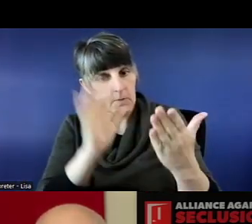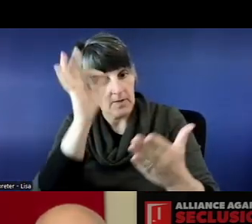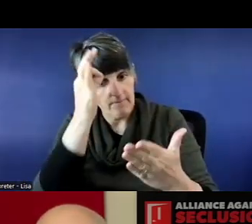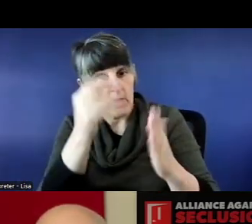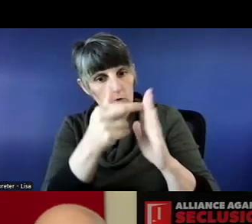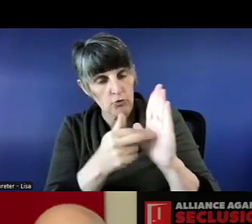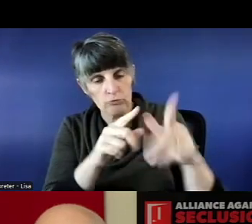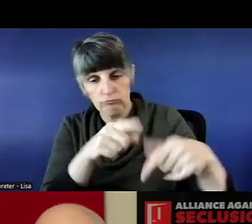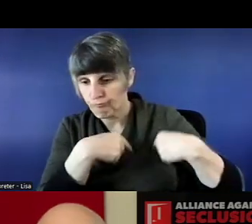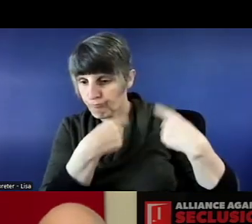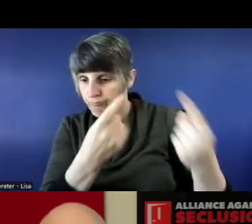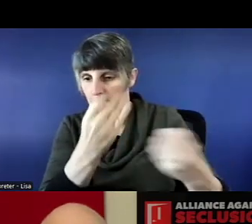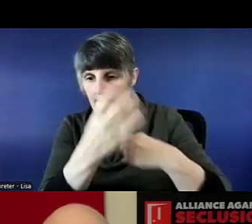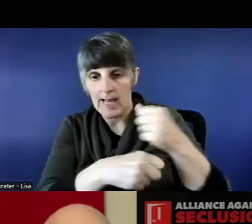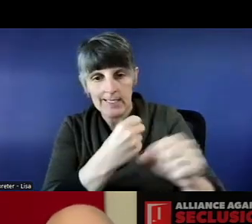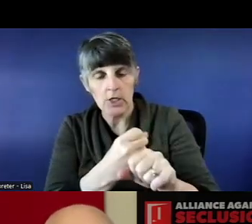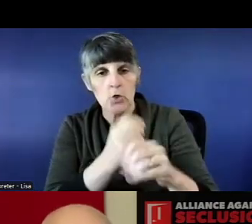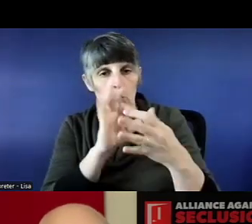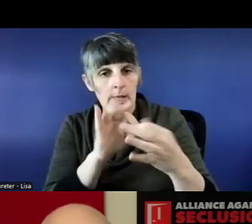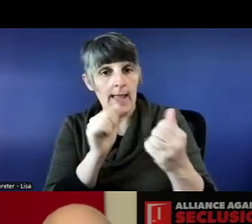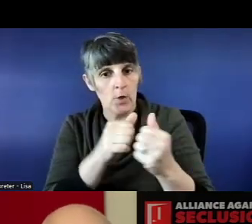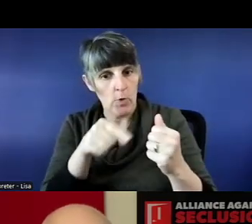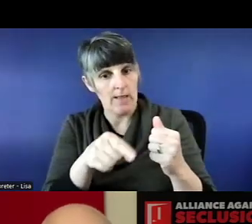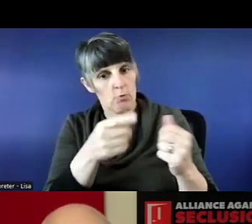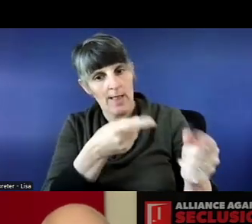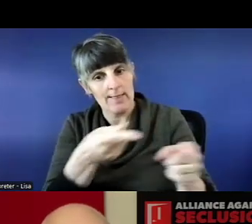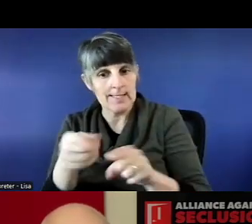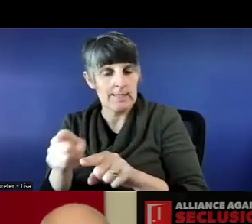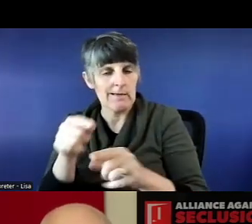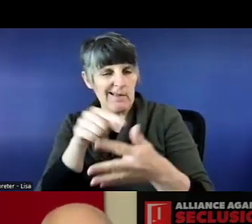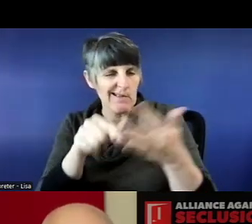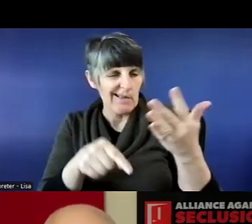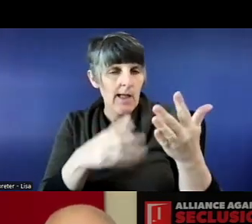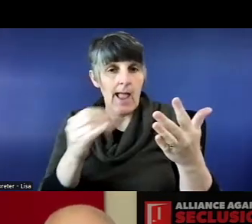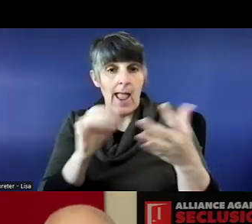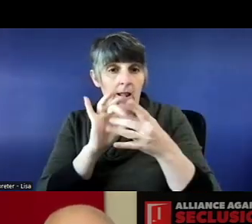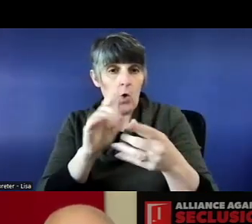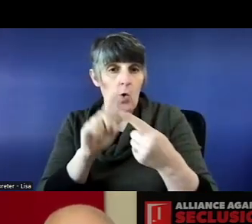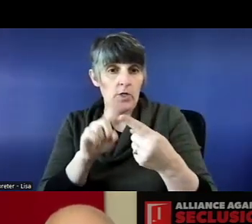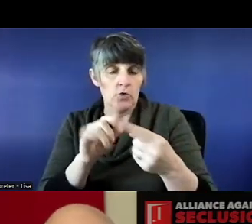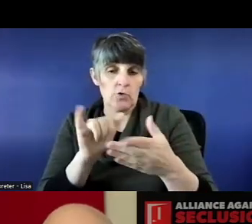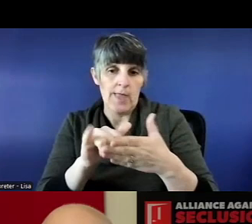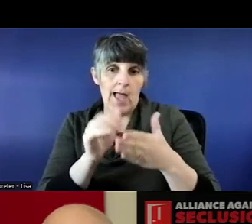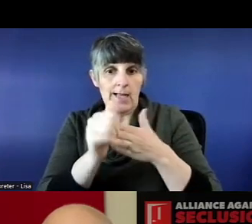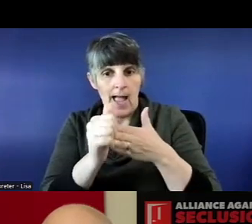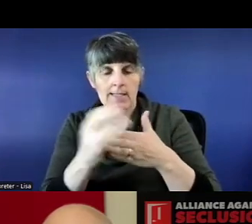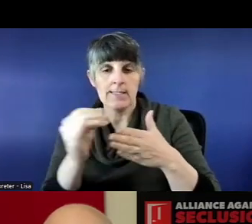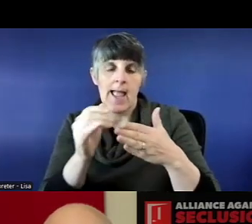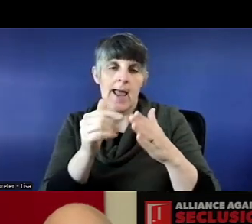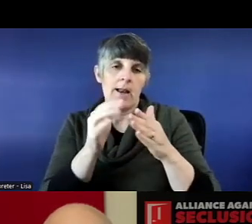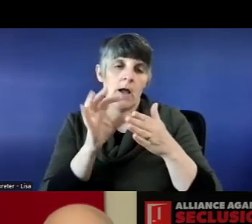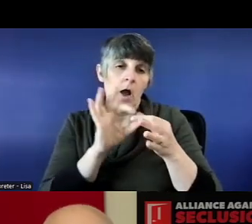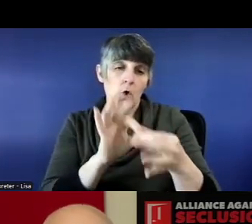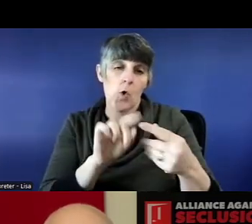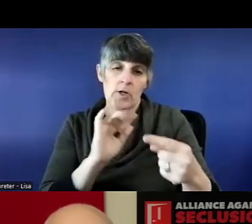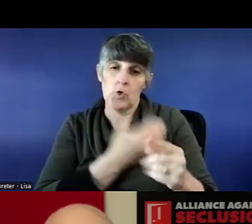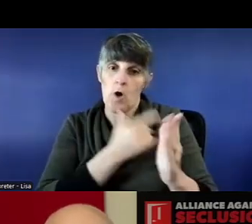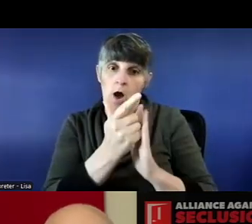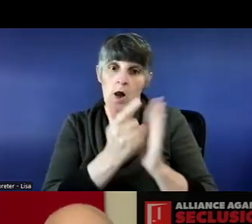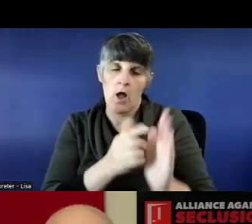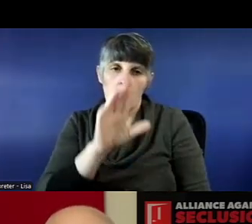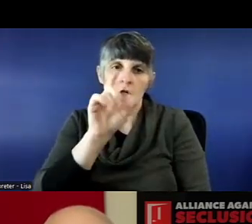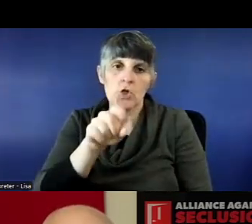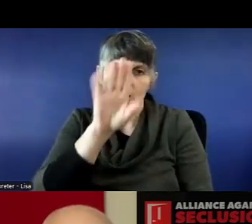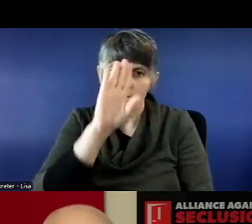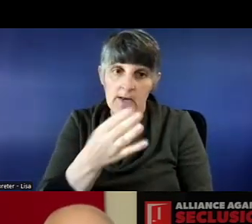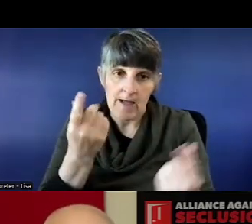been out for a number of years around when these things might be done. And according to that guidance and according to our law, it should never have been done to my